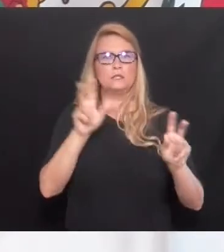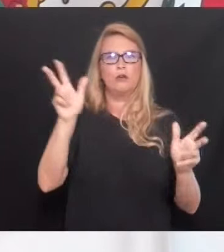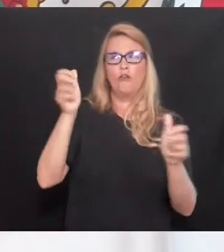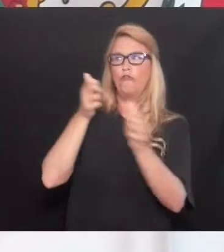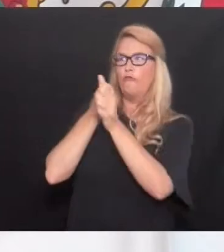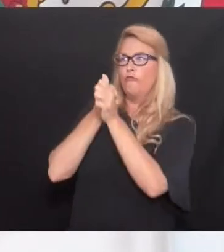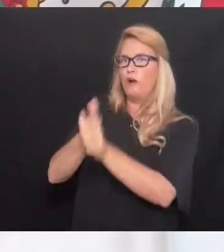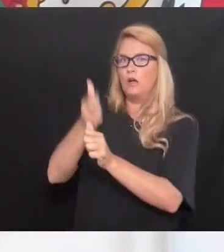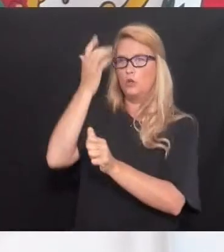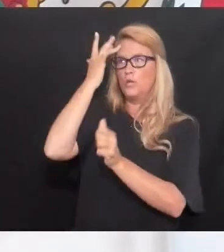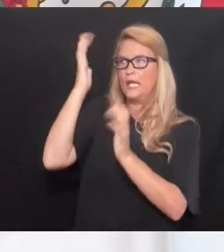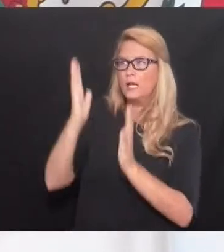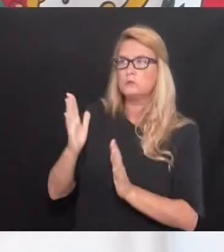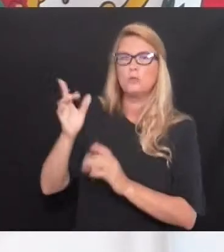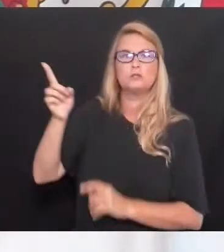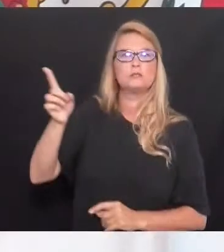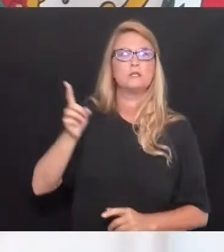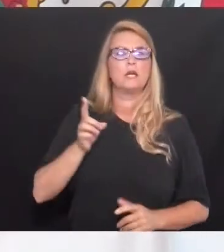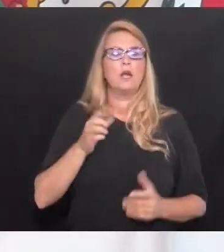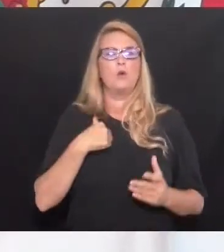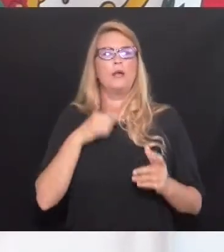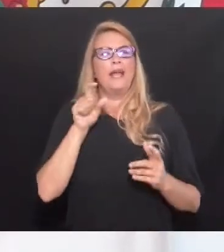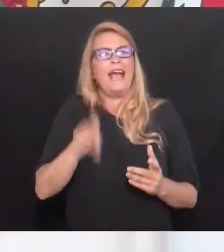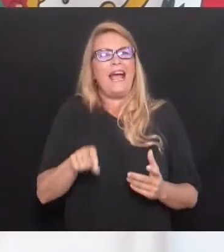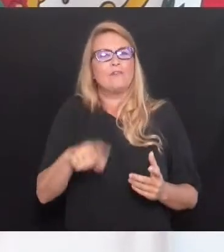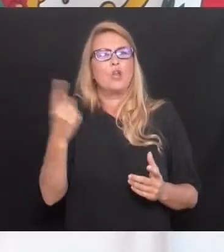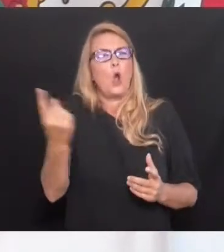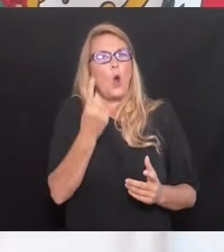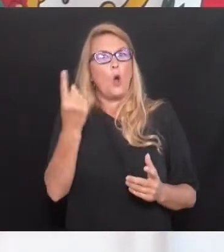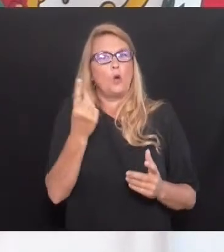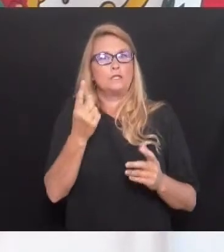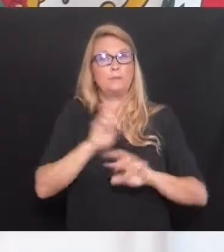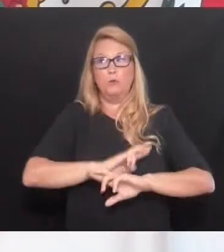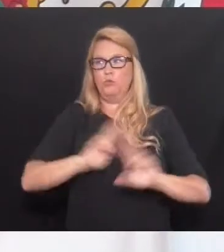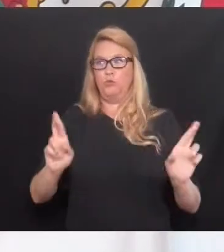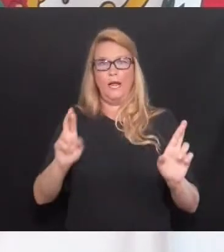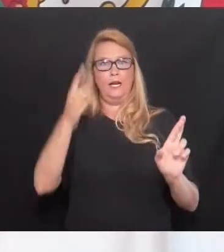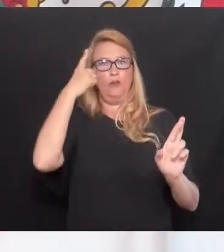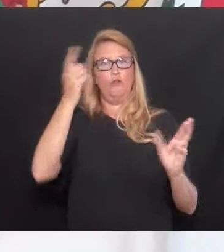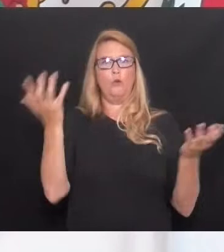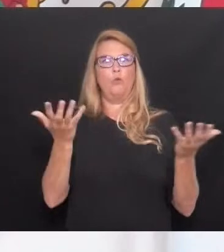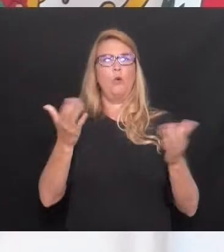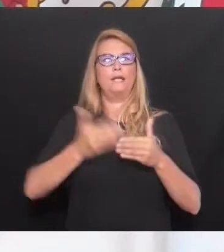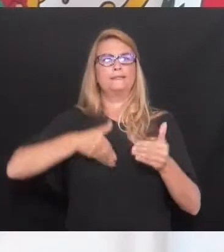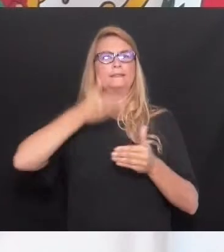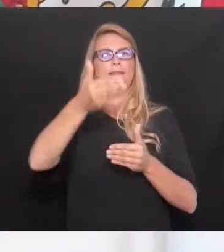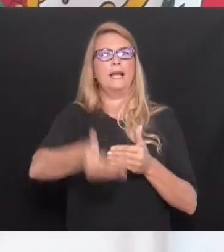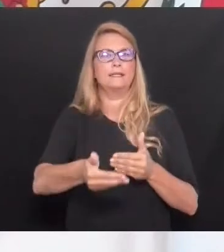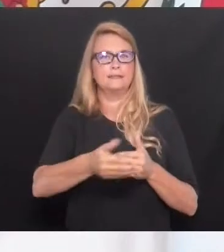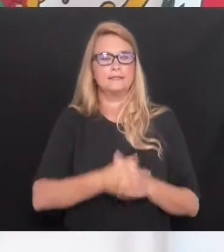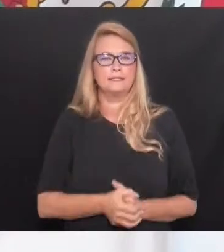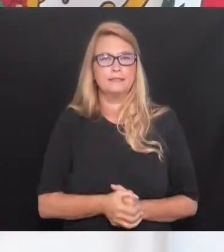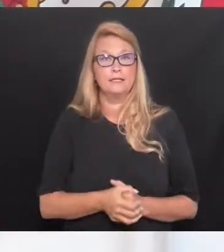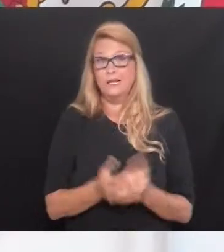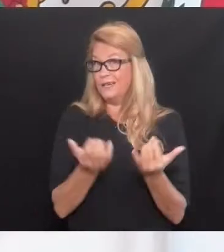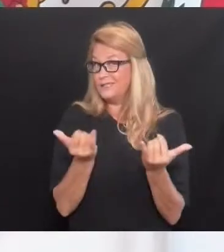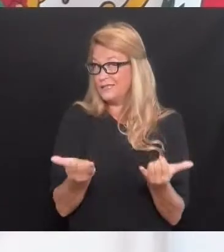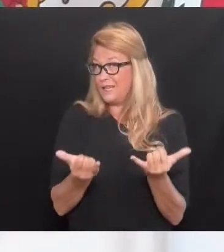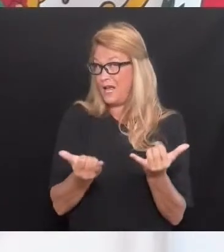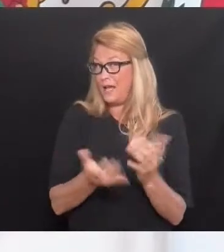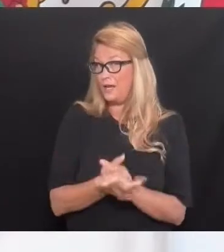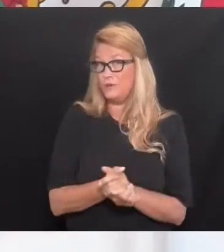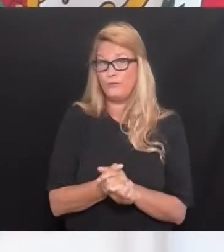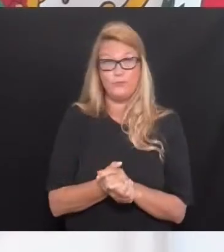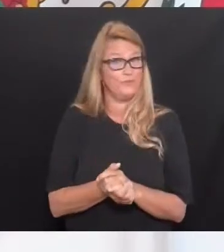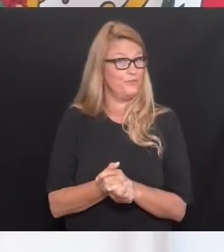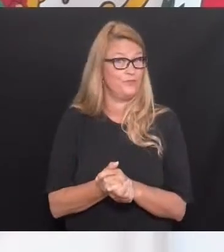to have to absolutely always be open-minded as to what to do. You know, Charles, right today, I